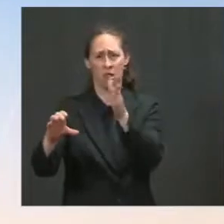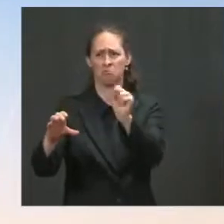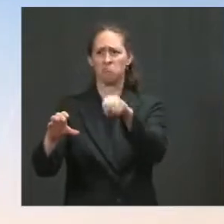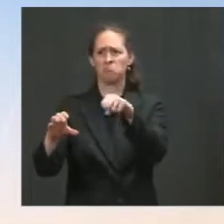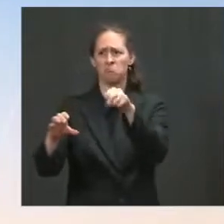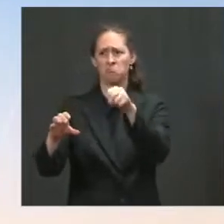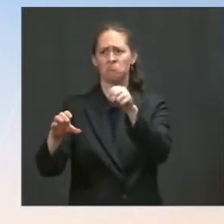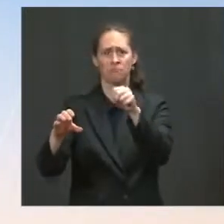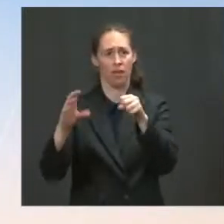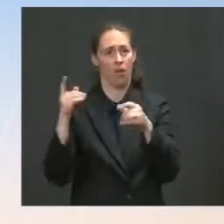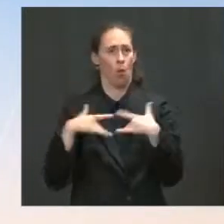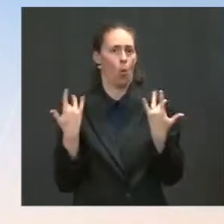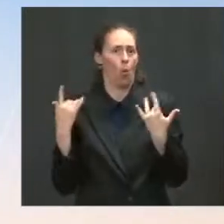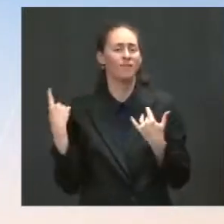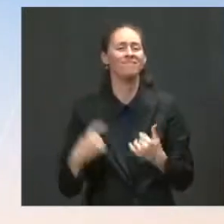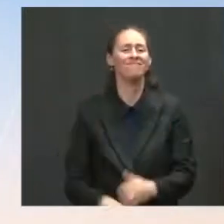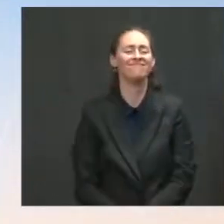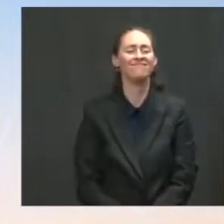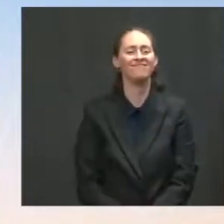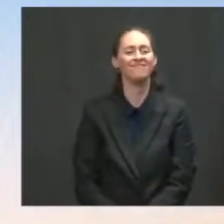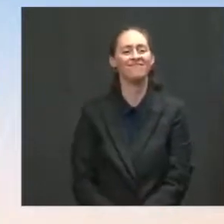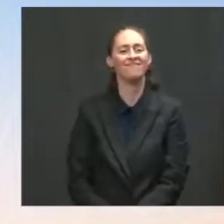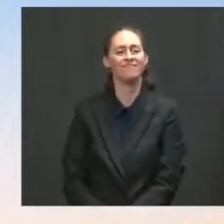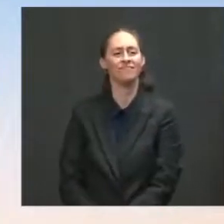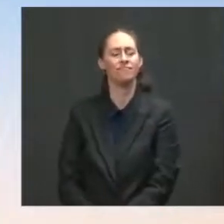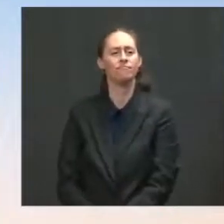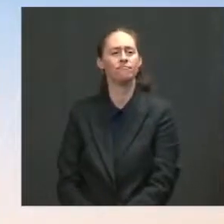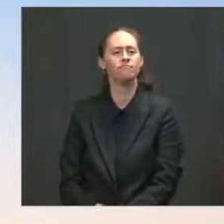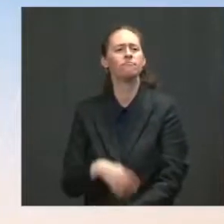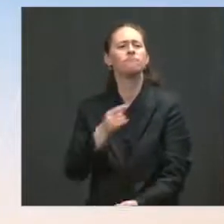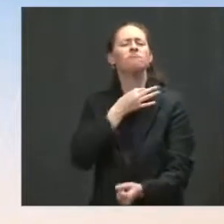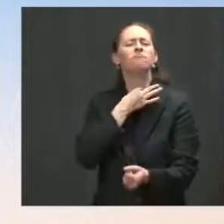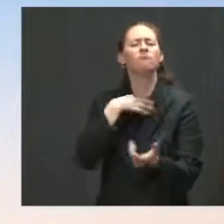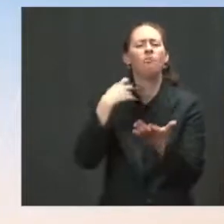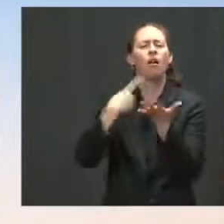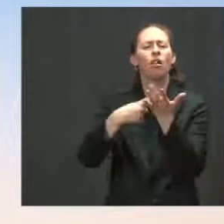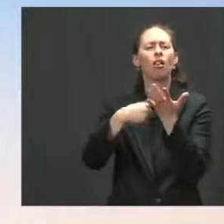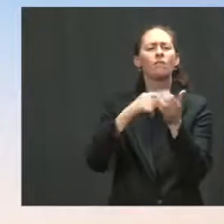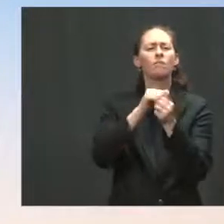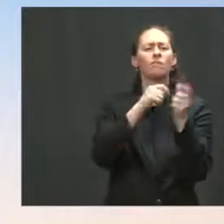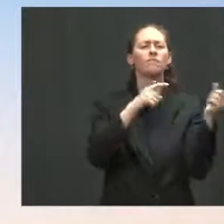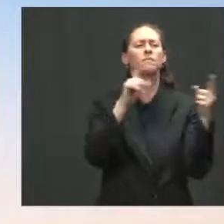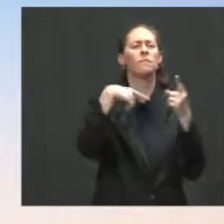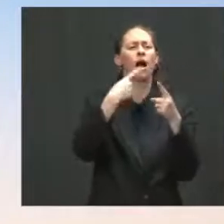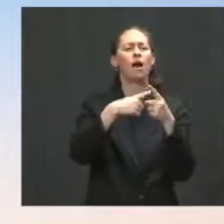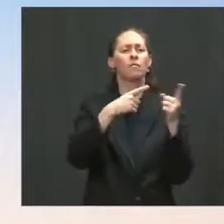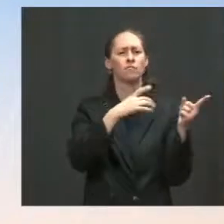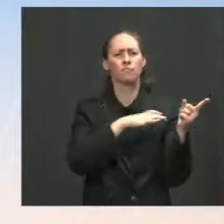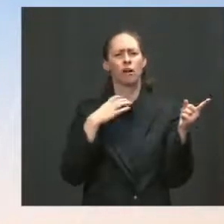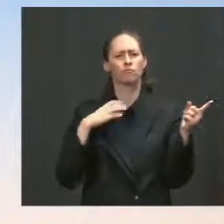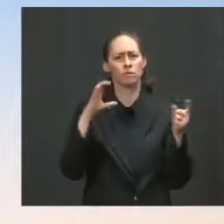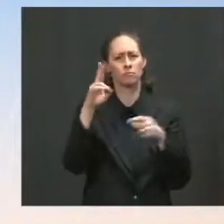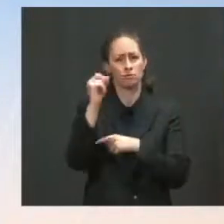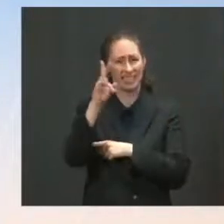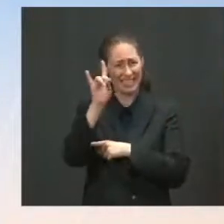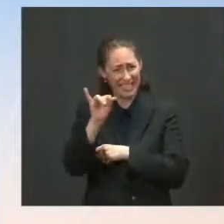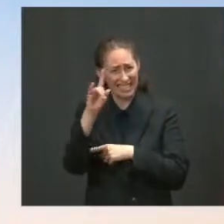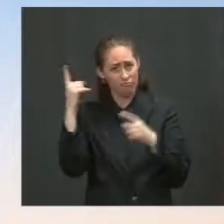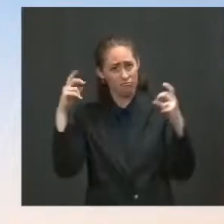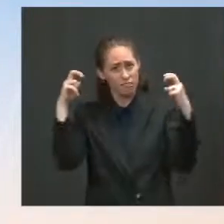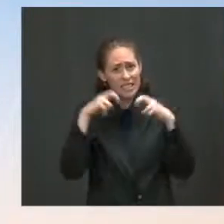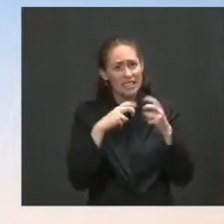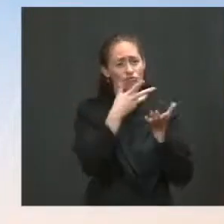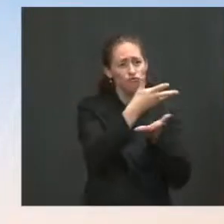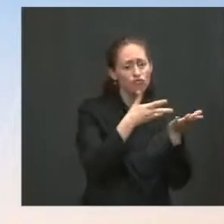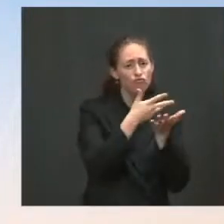Bush for a second, can I just confirm or ask, did the president himself personally ever speak with Representative Bush? I don't believe